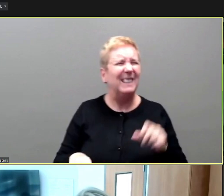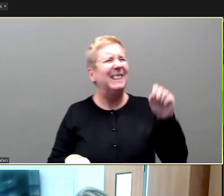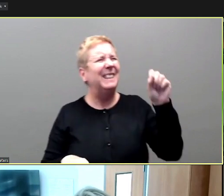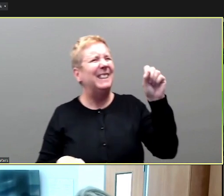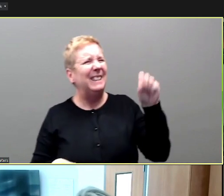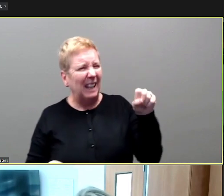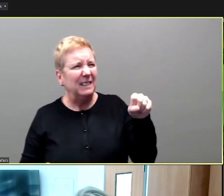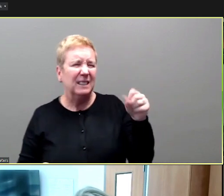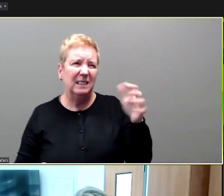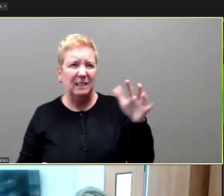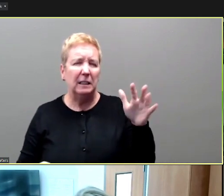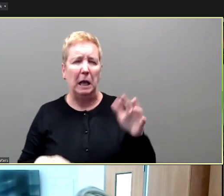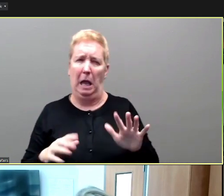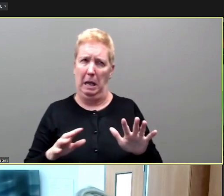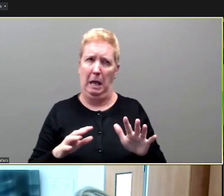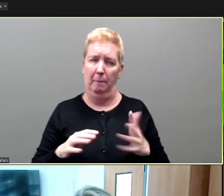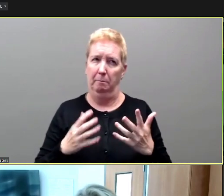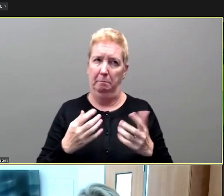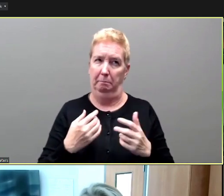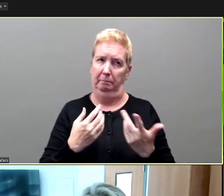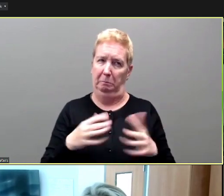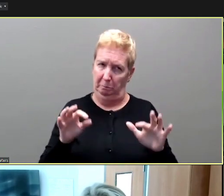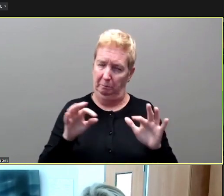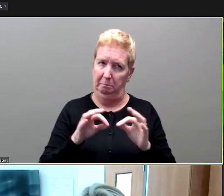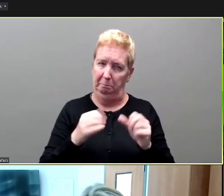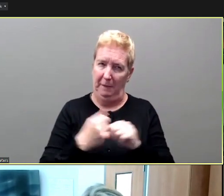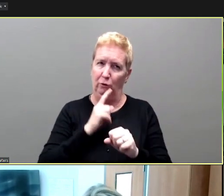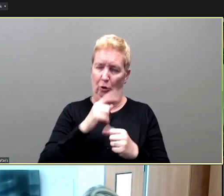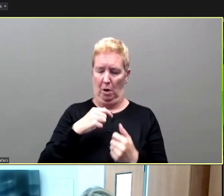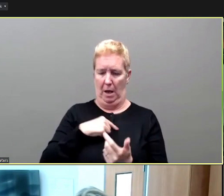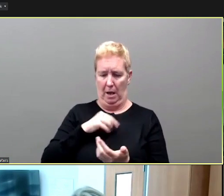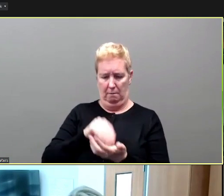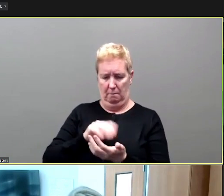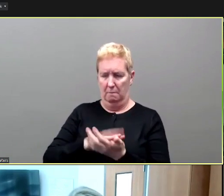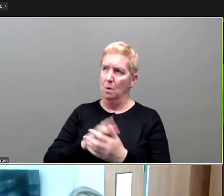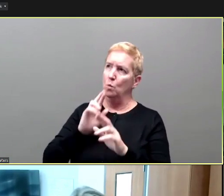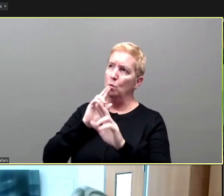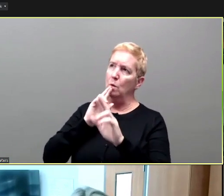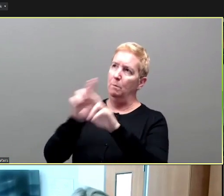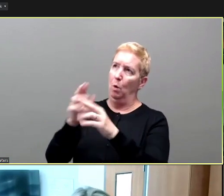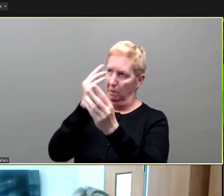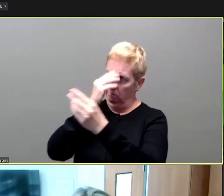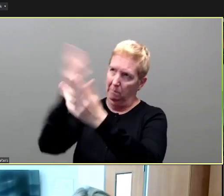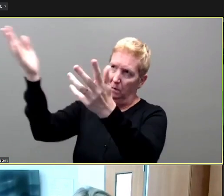make okay. sure we're on the same page, so I'm reporting it accurately.